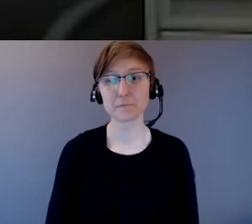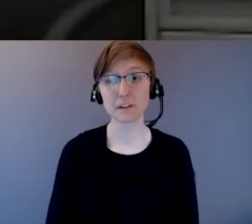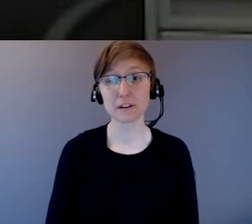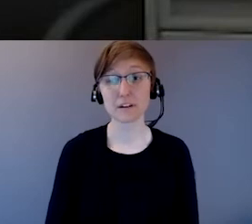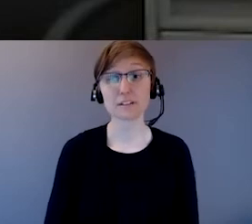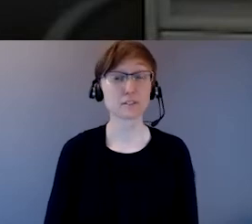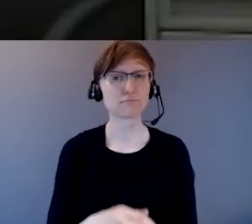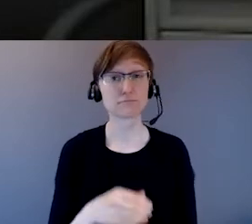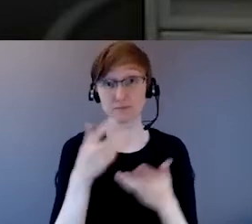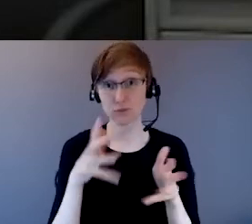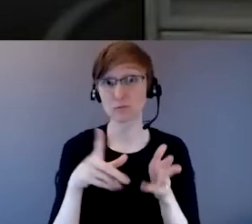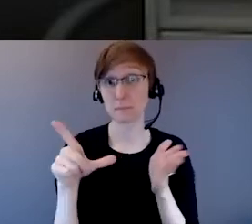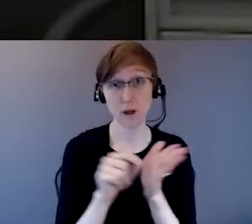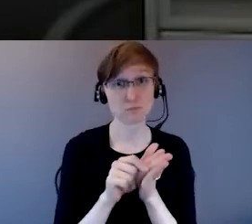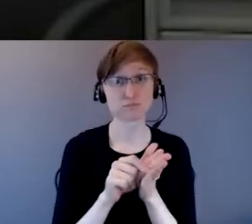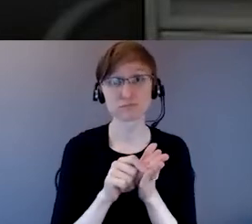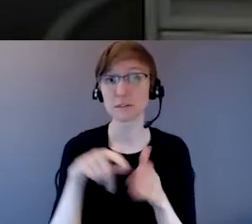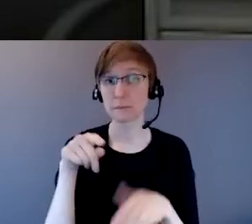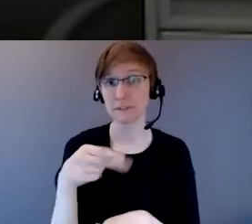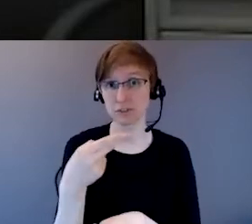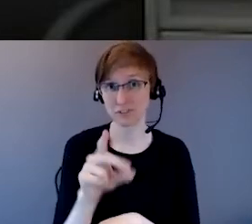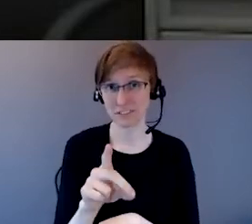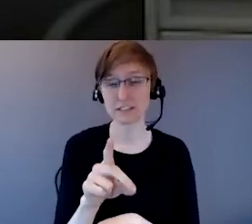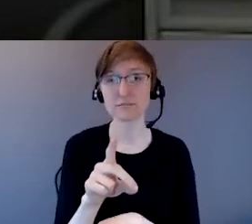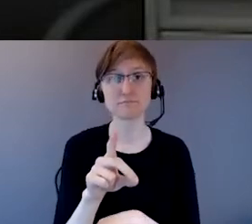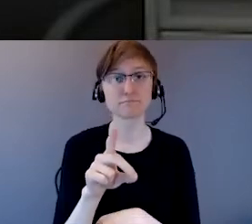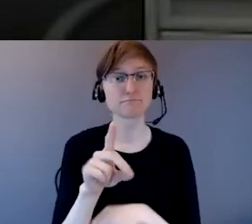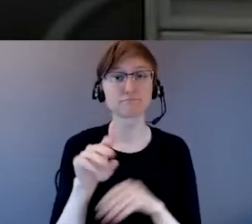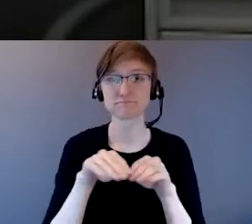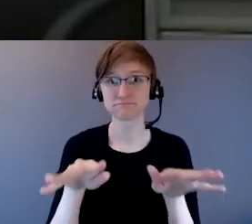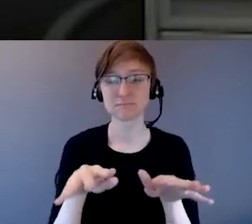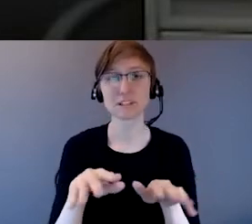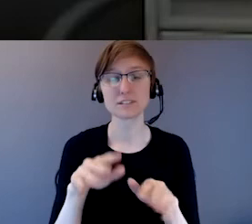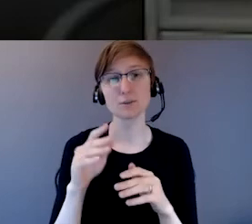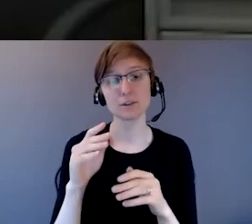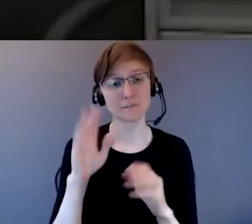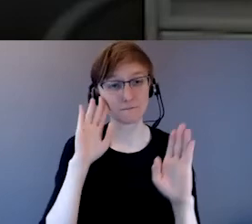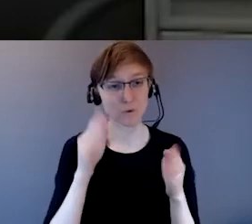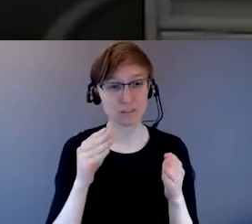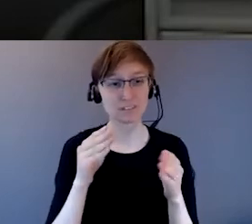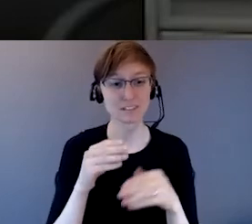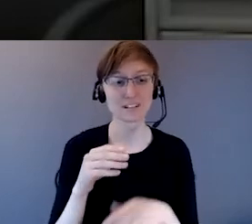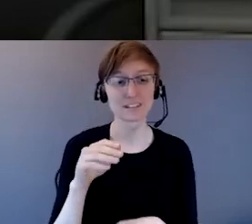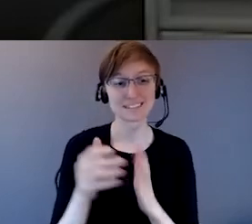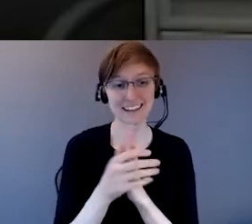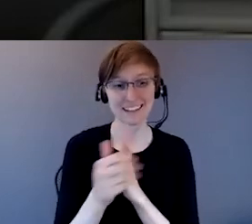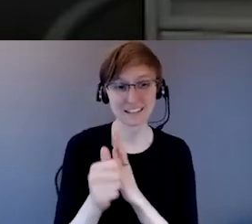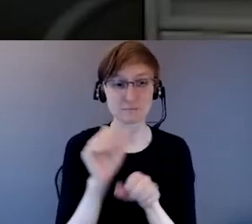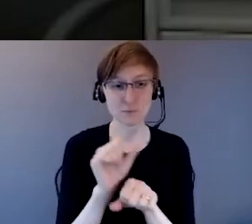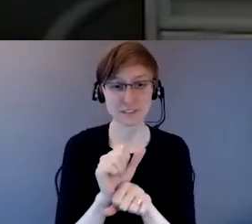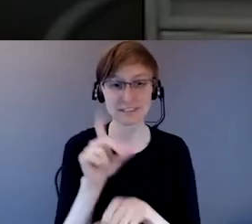is PMP certified with a Master's of Adult Education. He co-authored the Hire for Talent Employer Disability Awareness